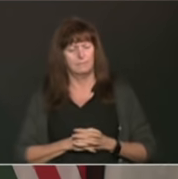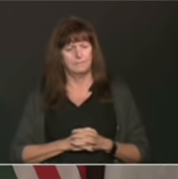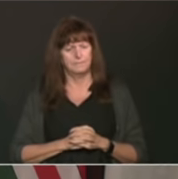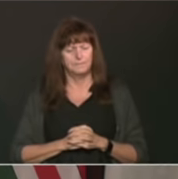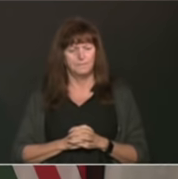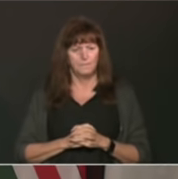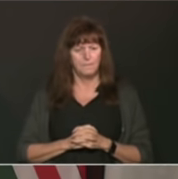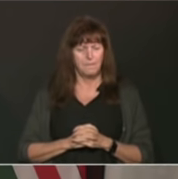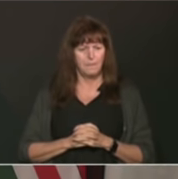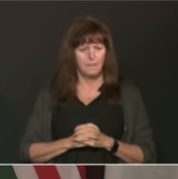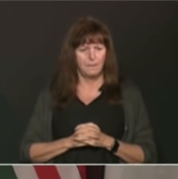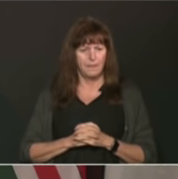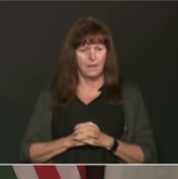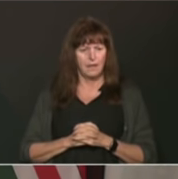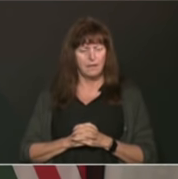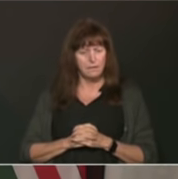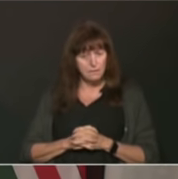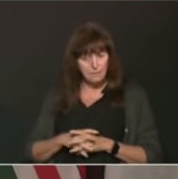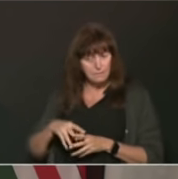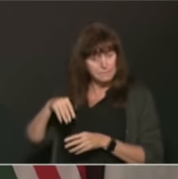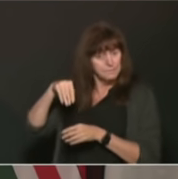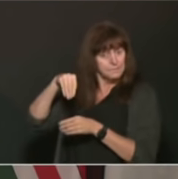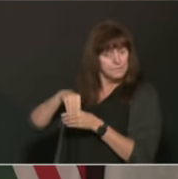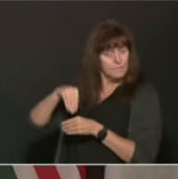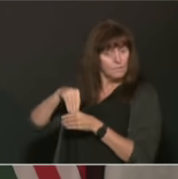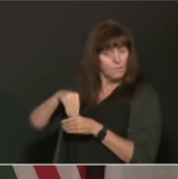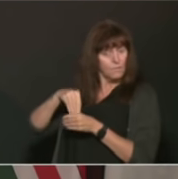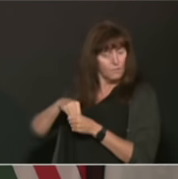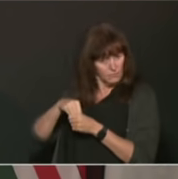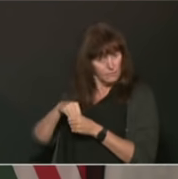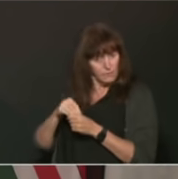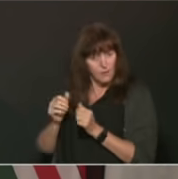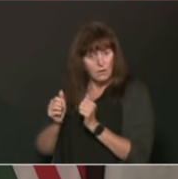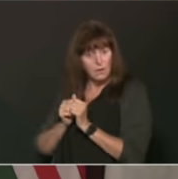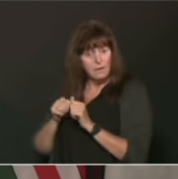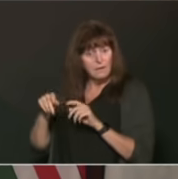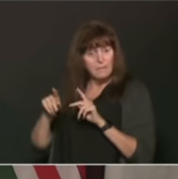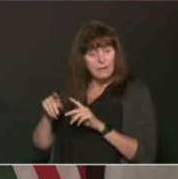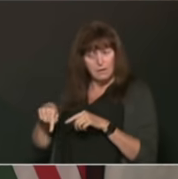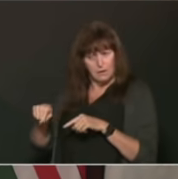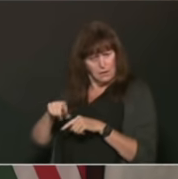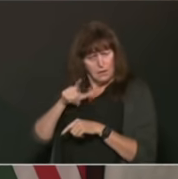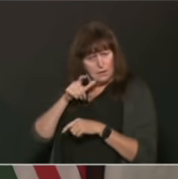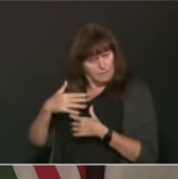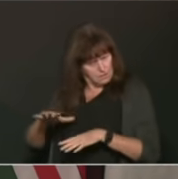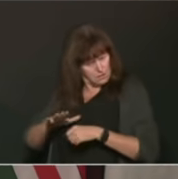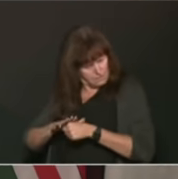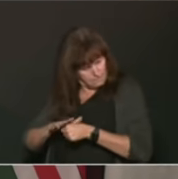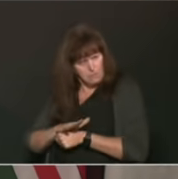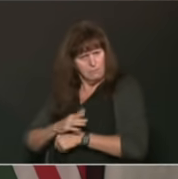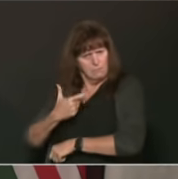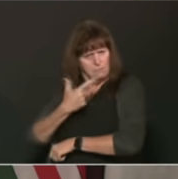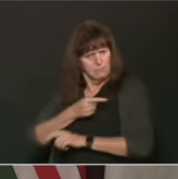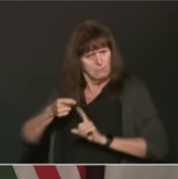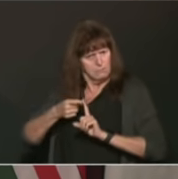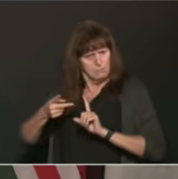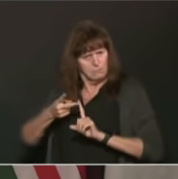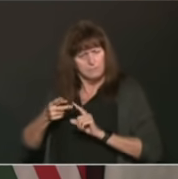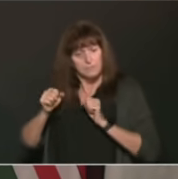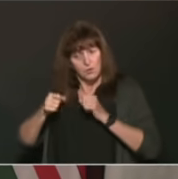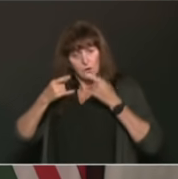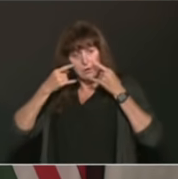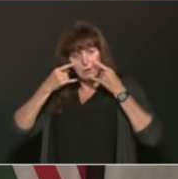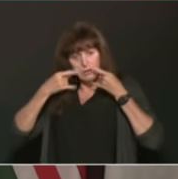And when gathering indoors with a group of fully vaccinated individuals, you could consider removing your face covering if everyone